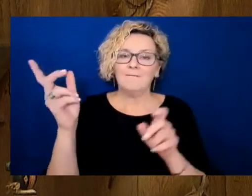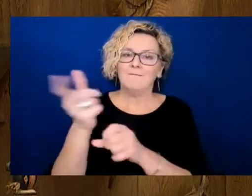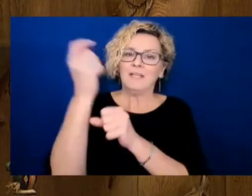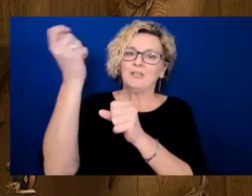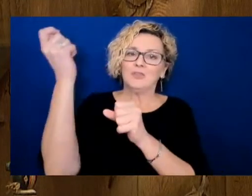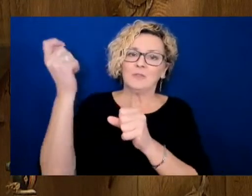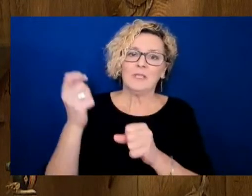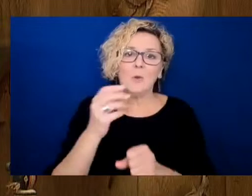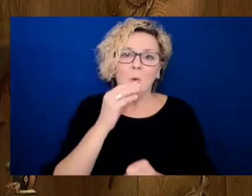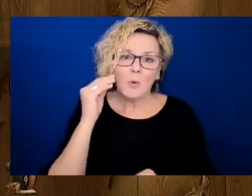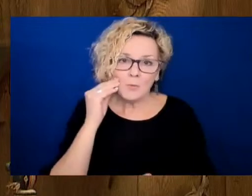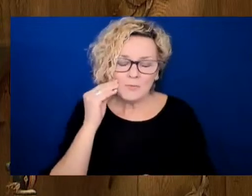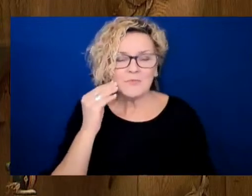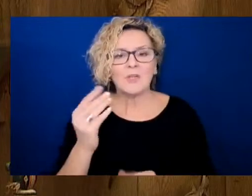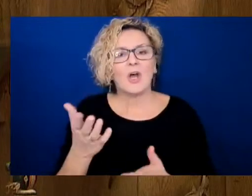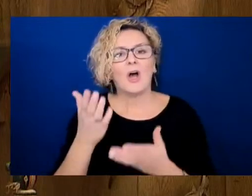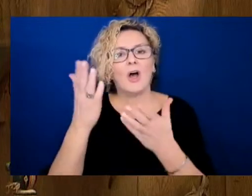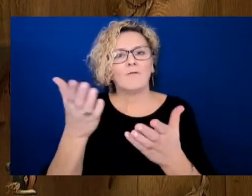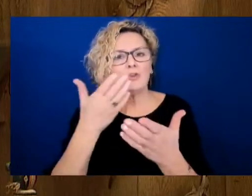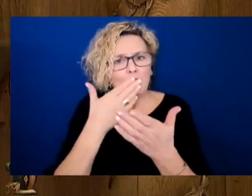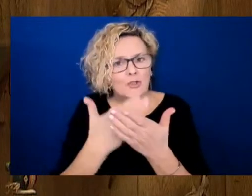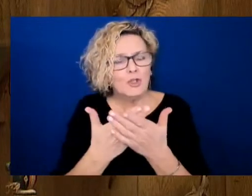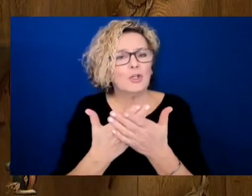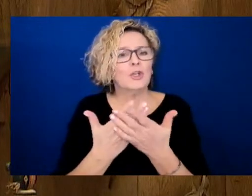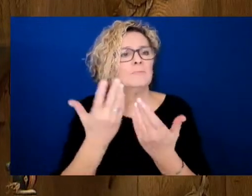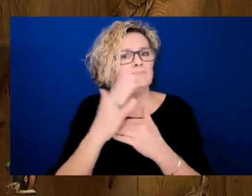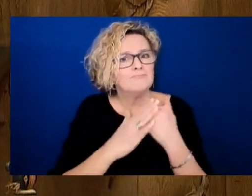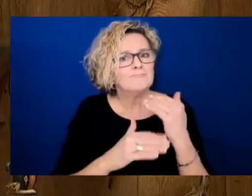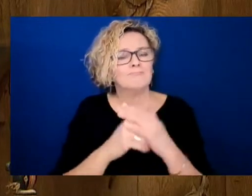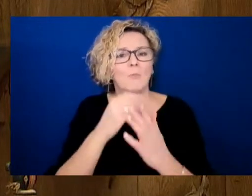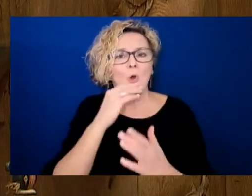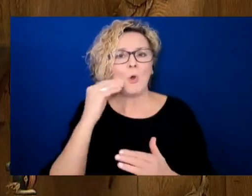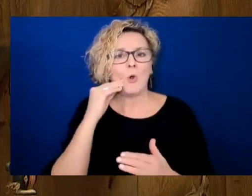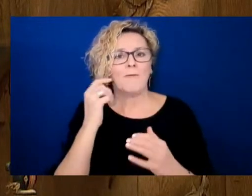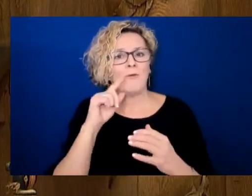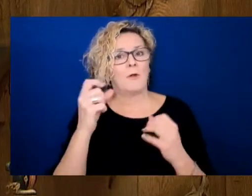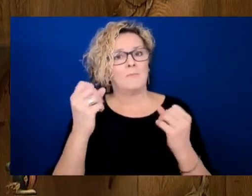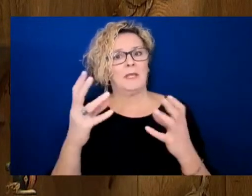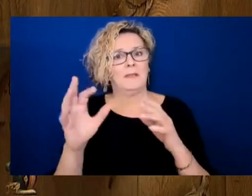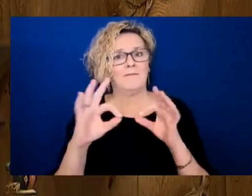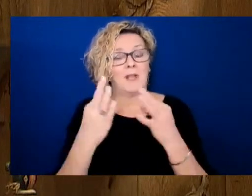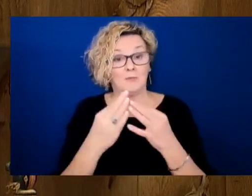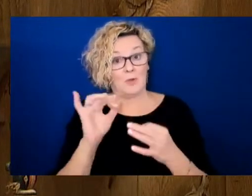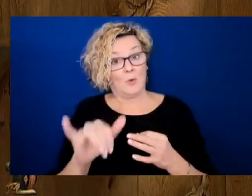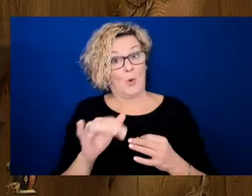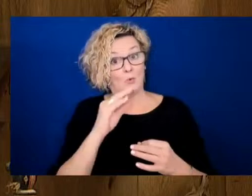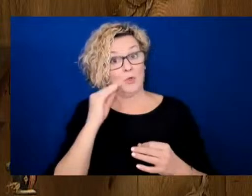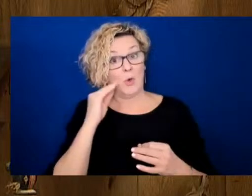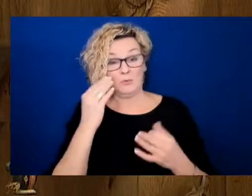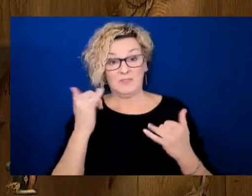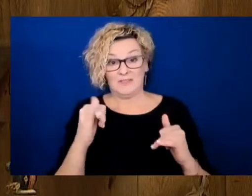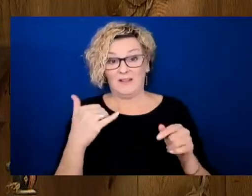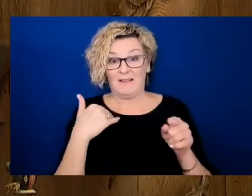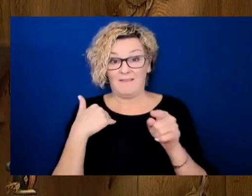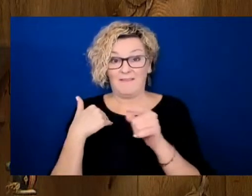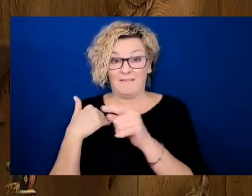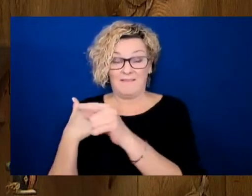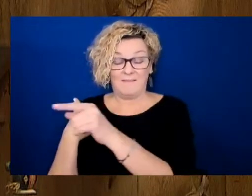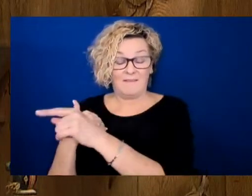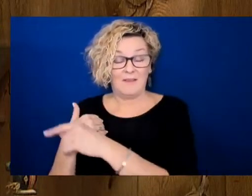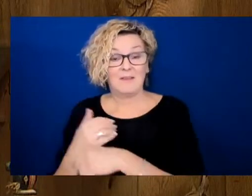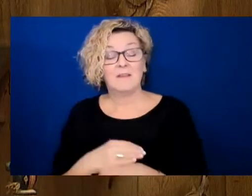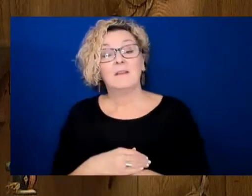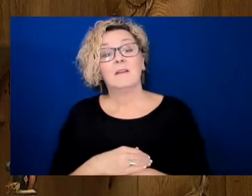housing for many families, and many of them are still standing. The same spirit that animated our country